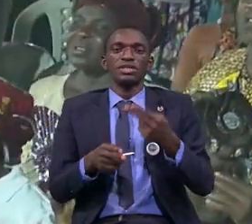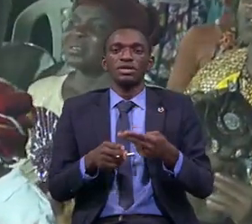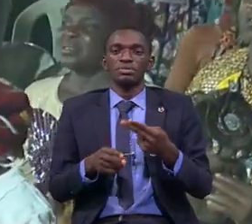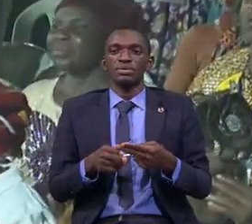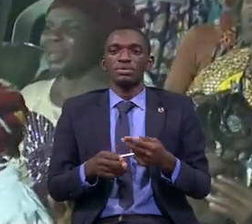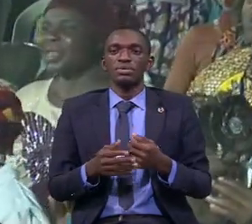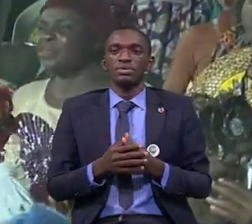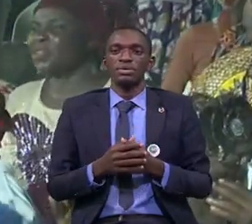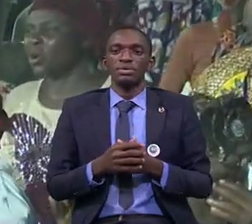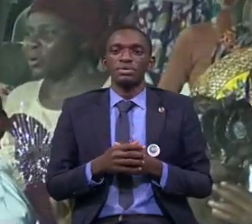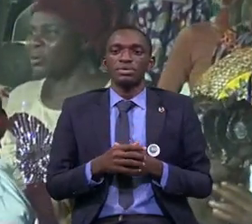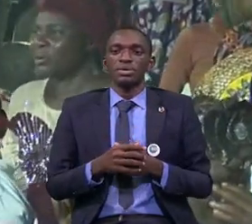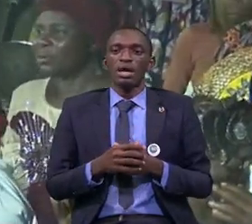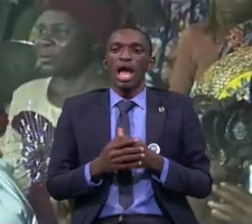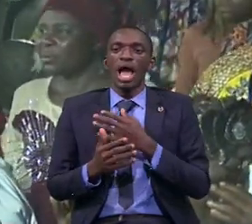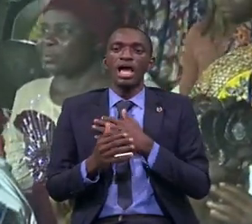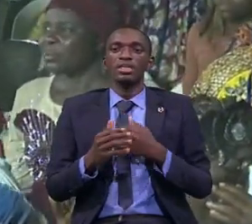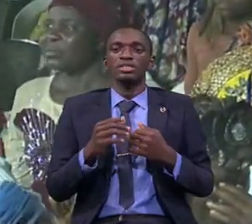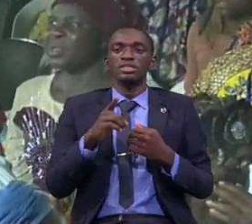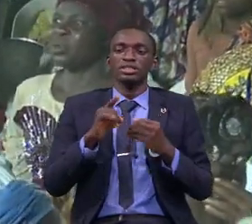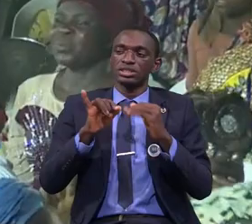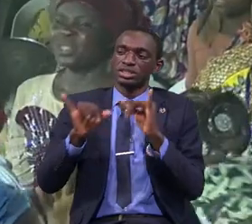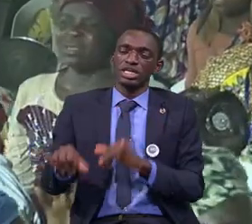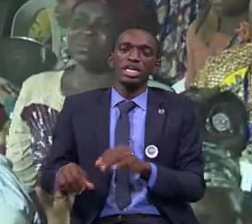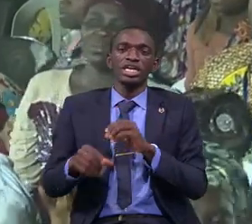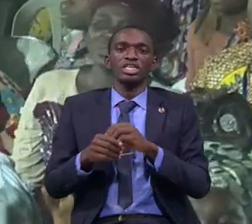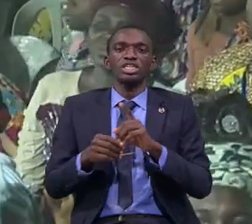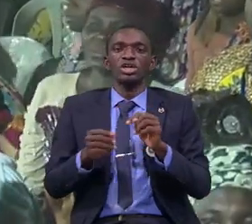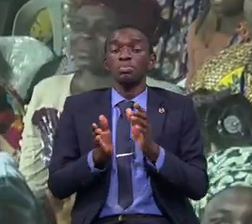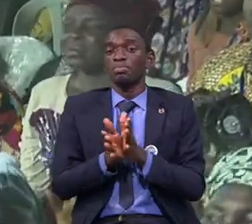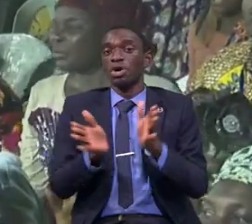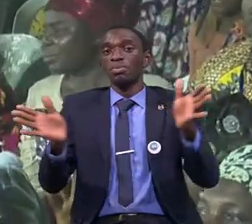Is there a public place near that place?